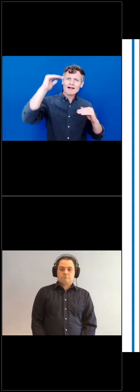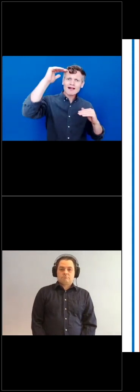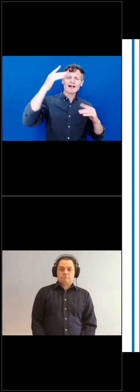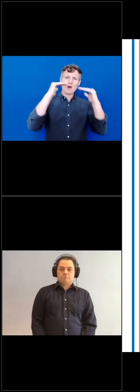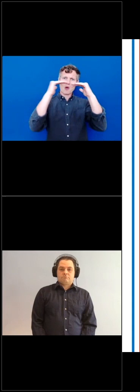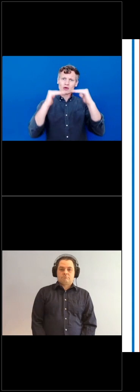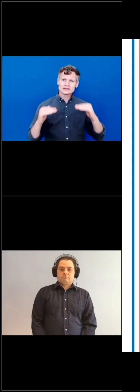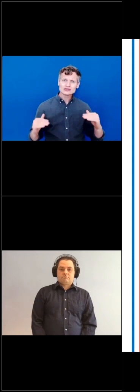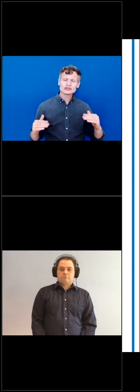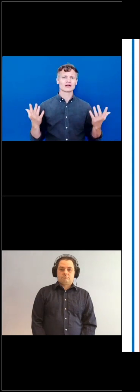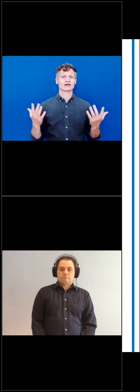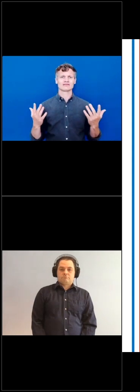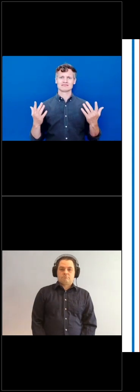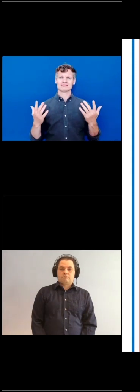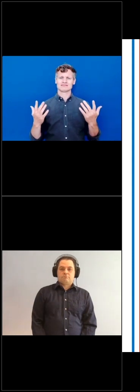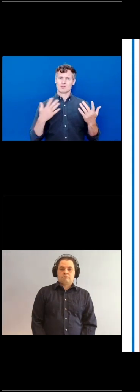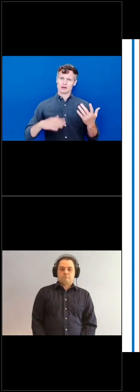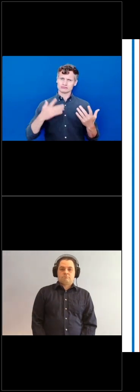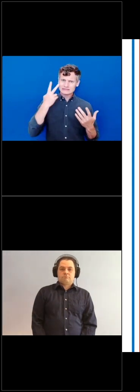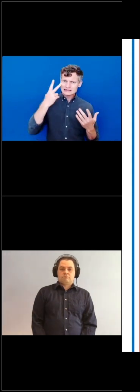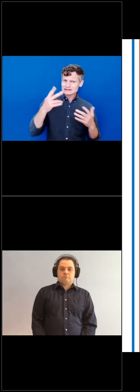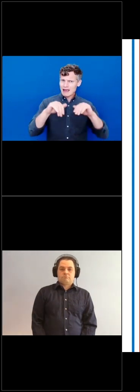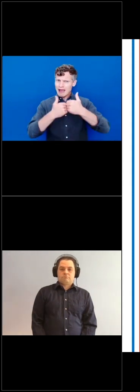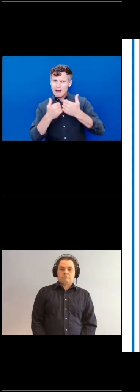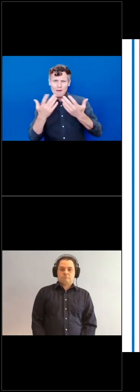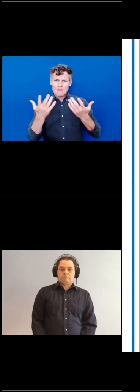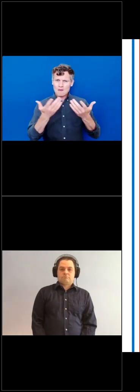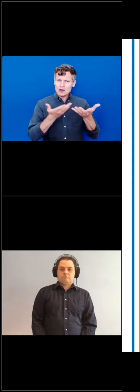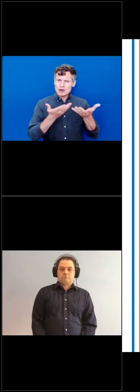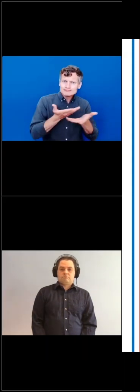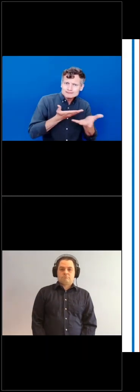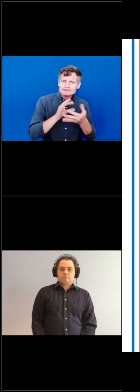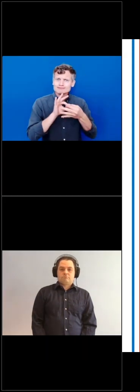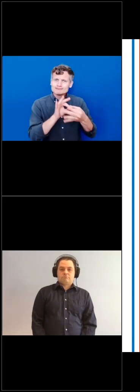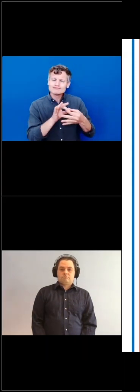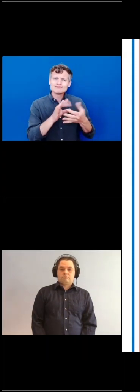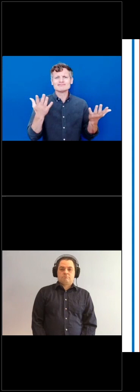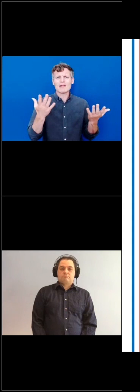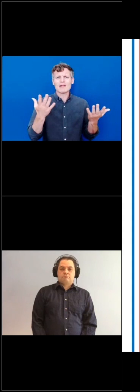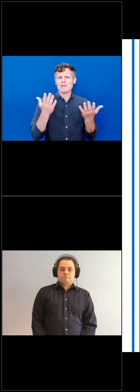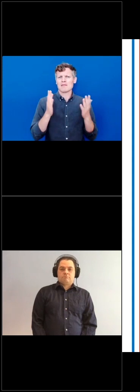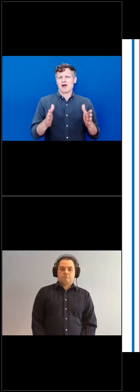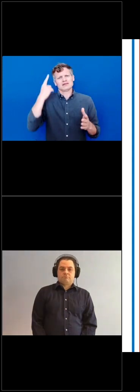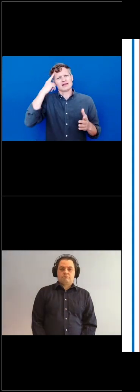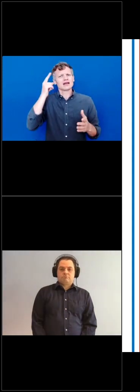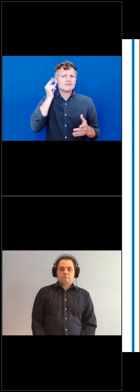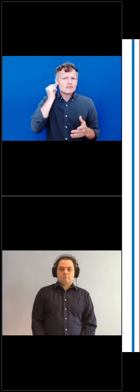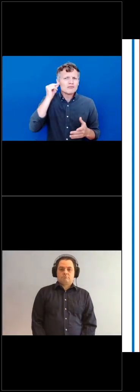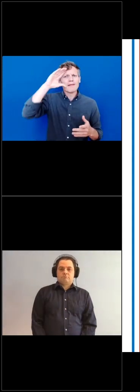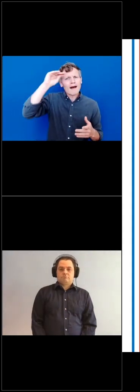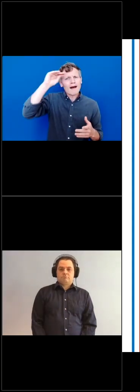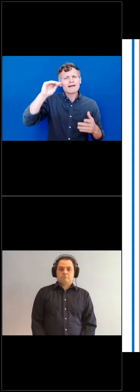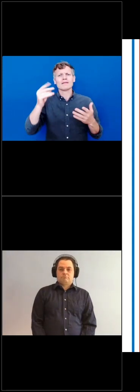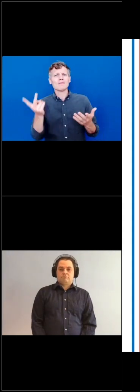types of disabilities, and as well men and women, boys and girls, of course. So we should identify and keep